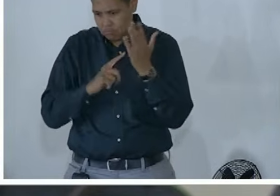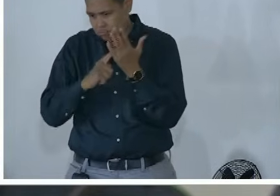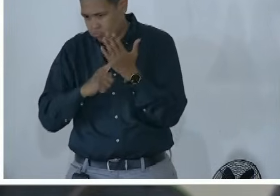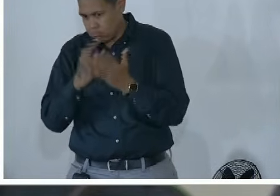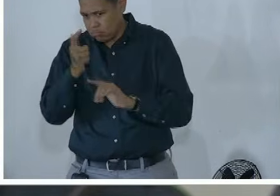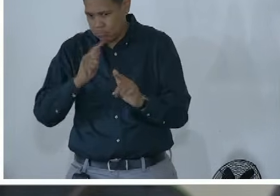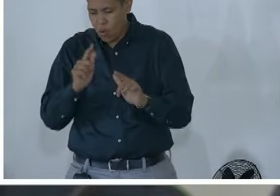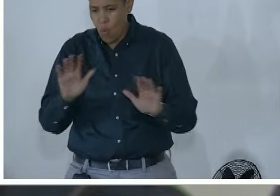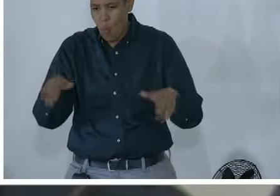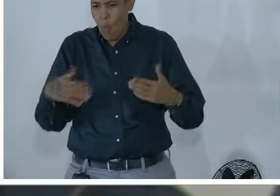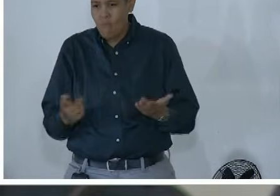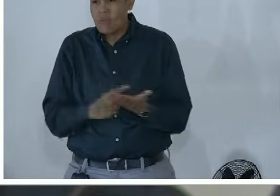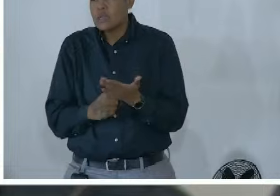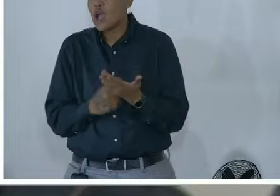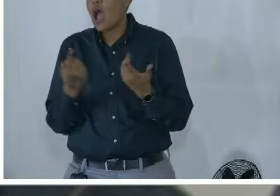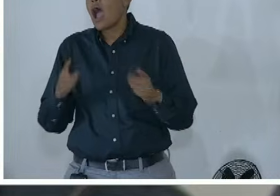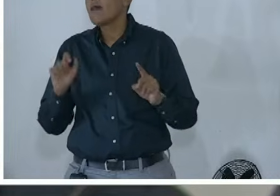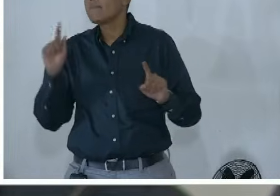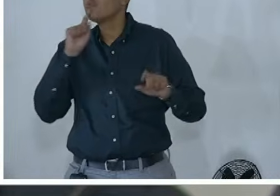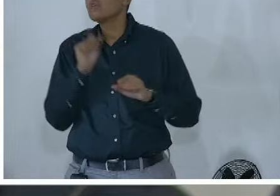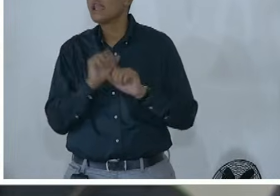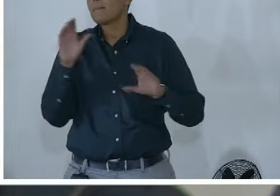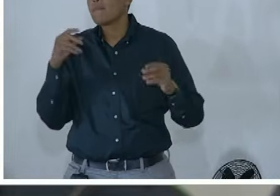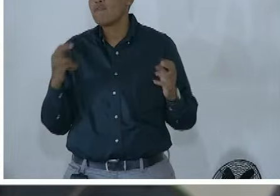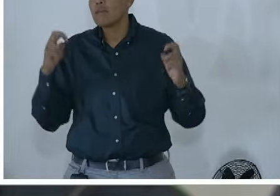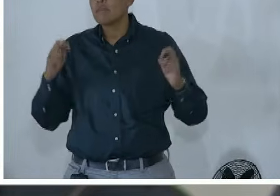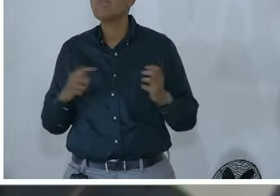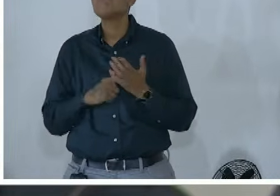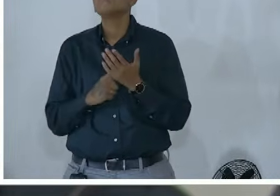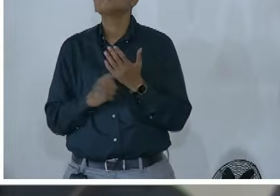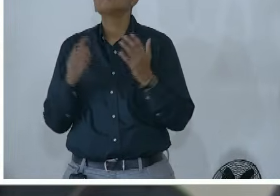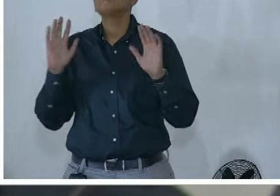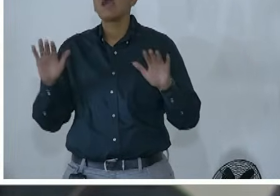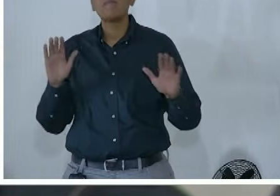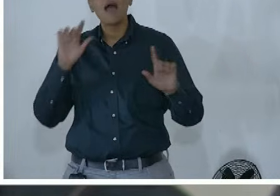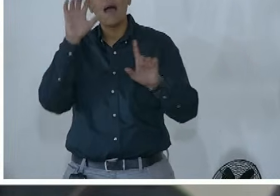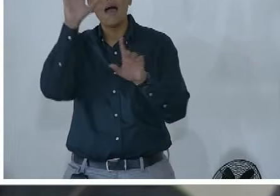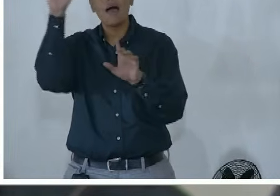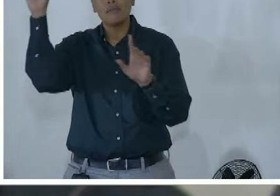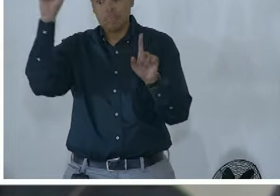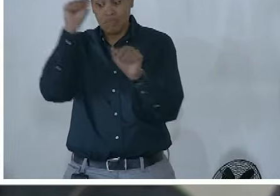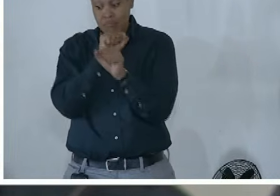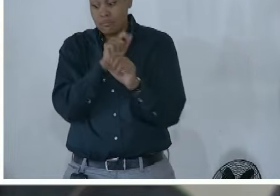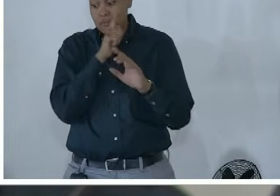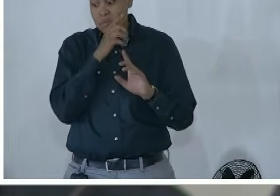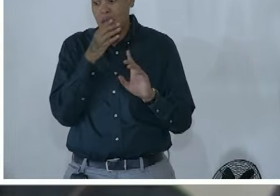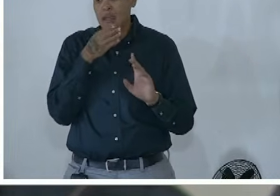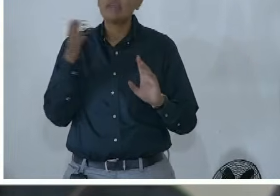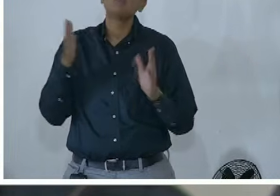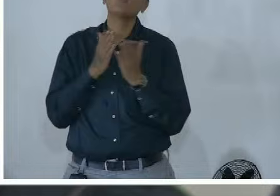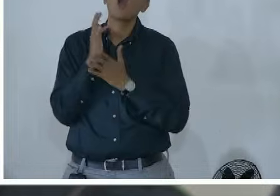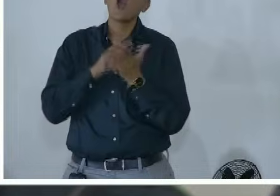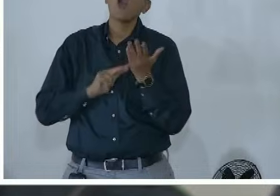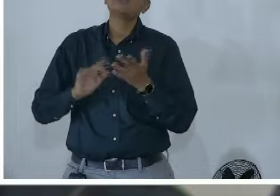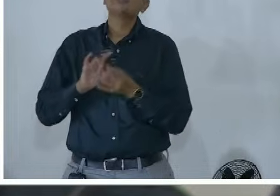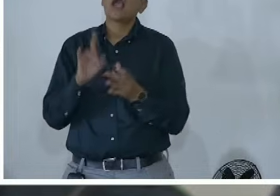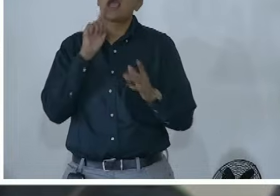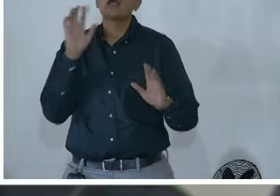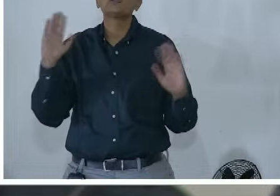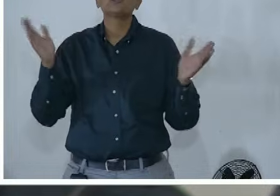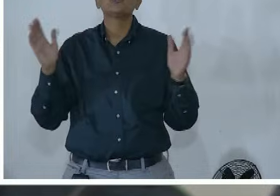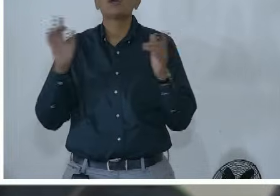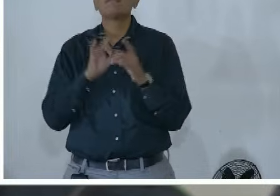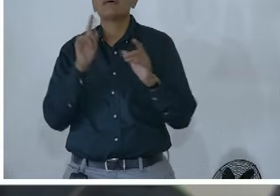renegotiation. And it provides that a mediator may be appointed by parties to a contract to serve